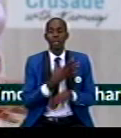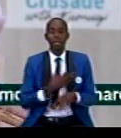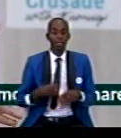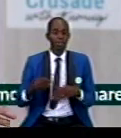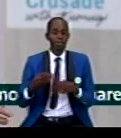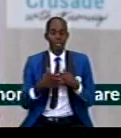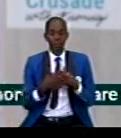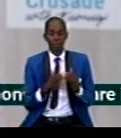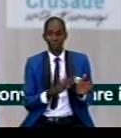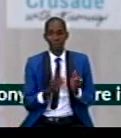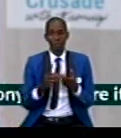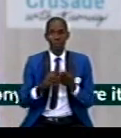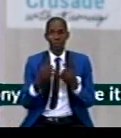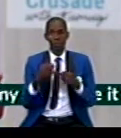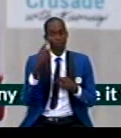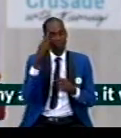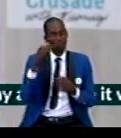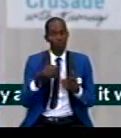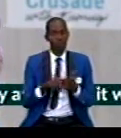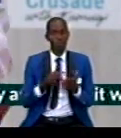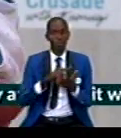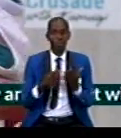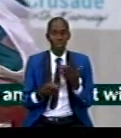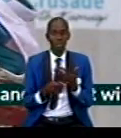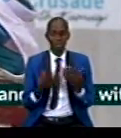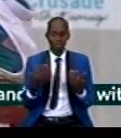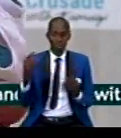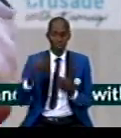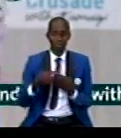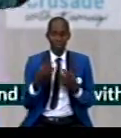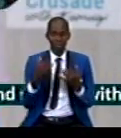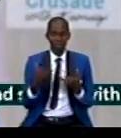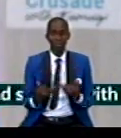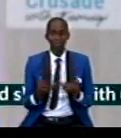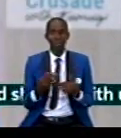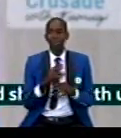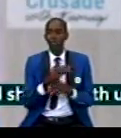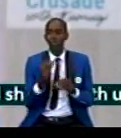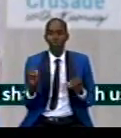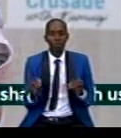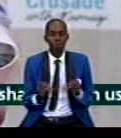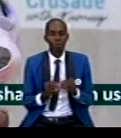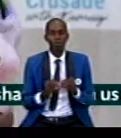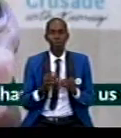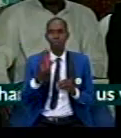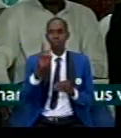stool, watery stool. This stool has formed already. Praise the living Jesus.